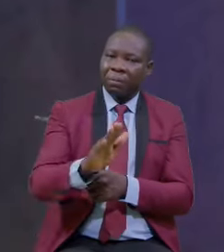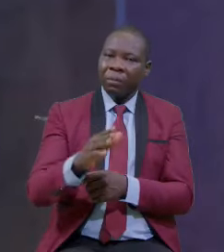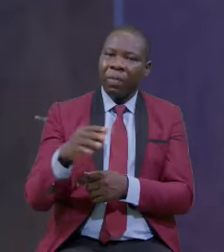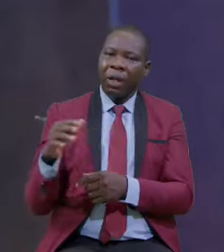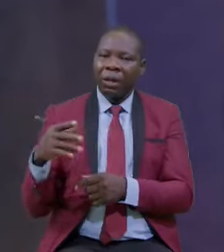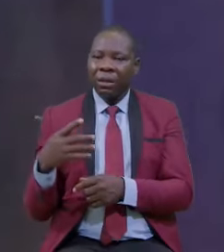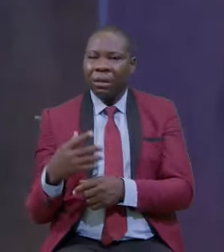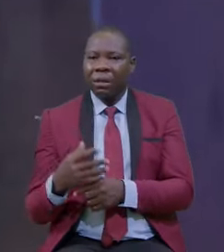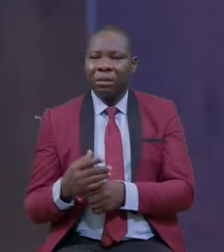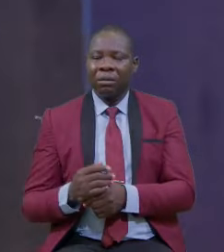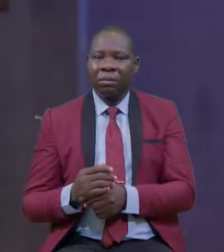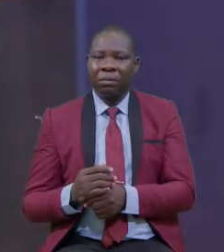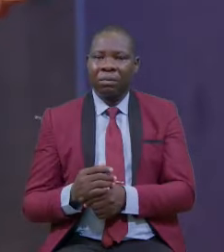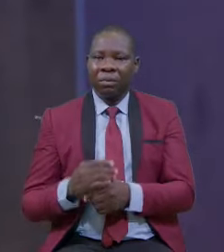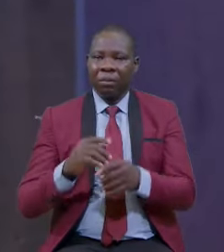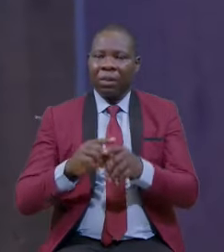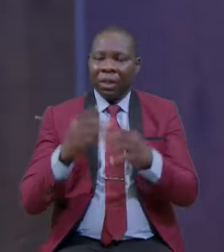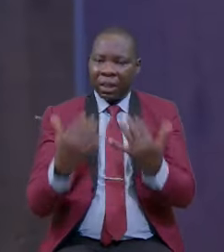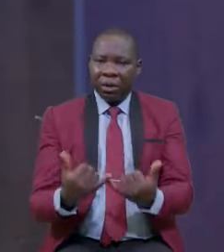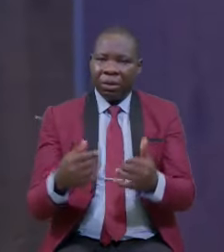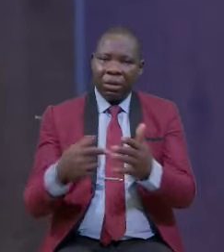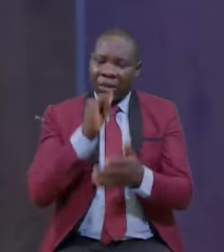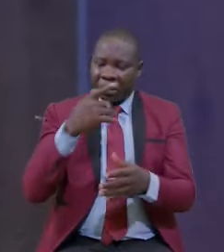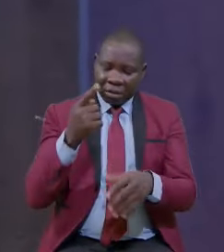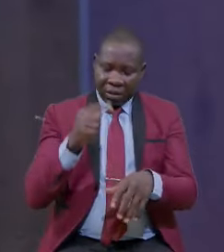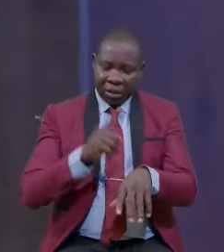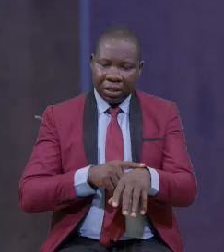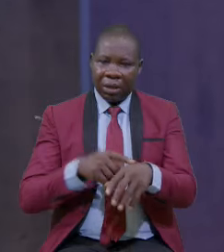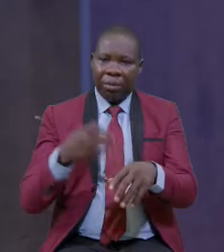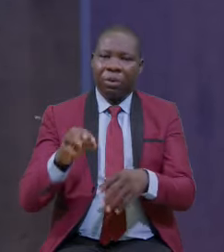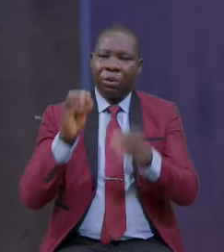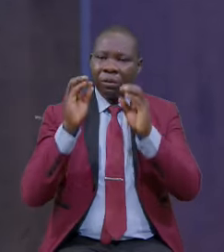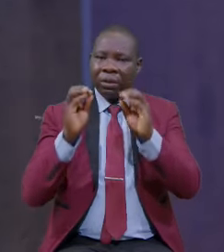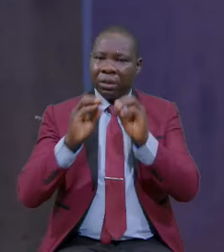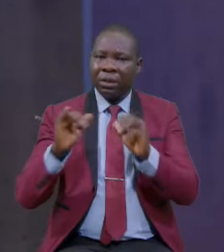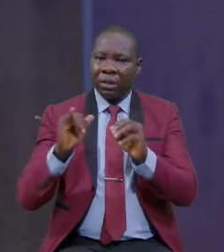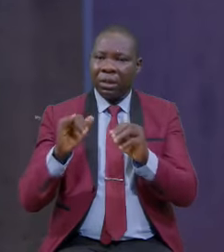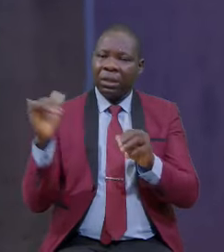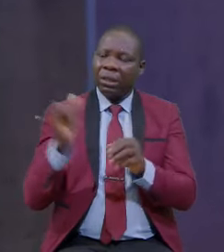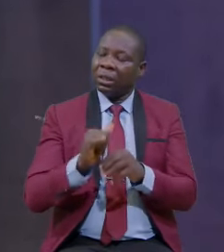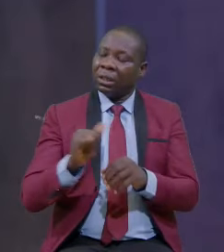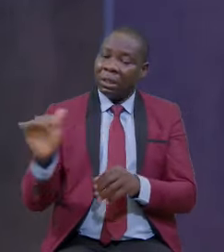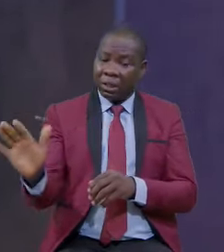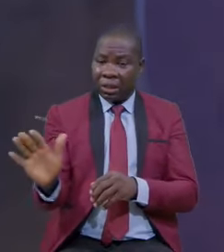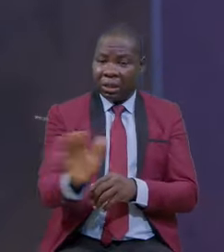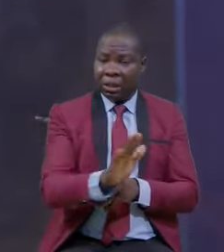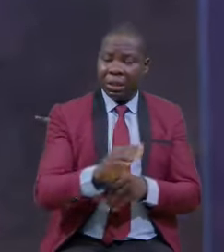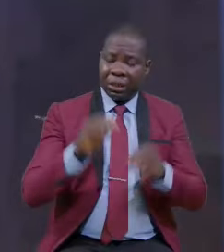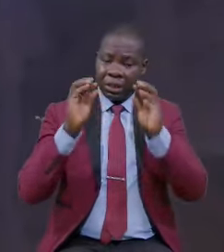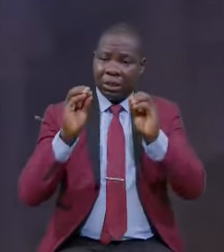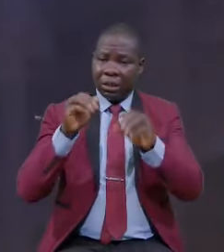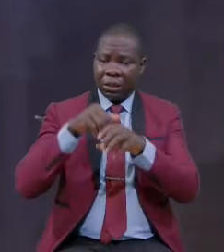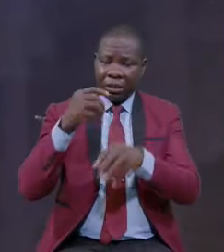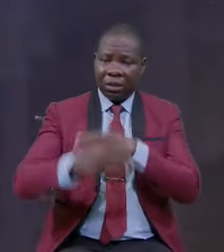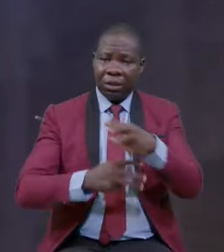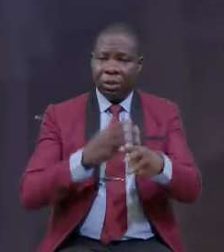but now this is not the period of teaching. Now they taught in the world. When they were in the world, they cannot pass on to you now and